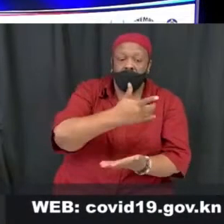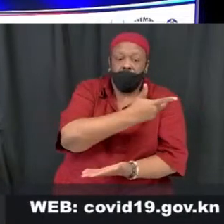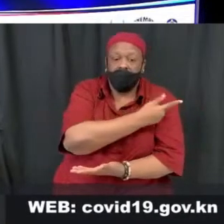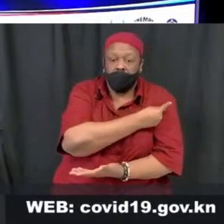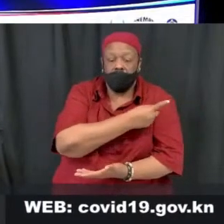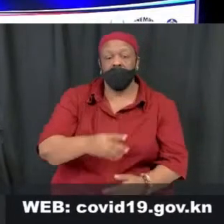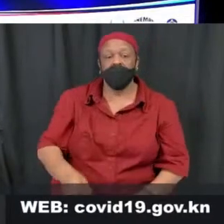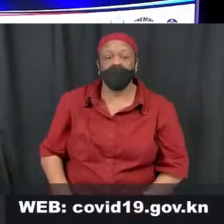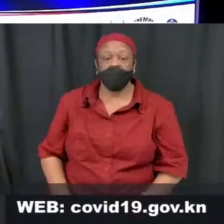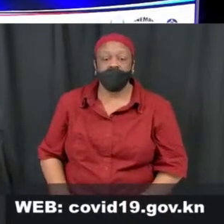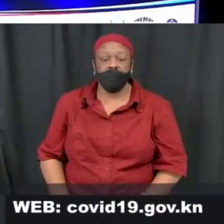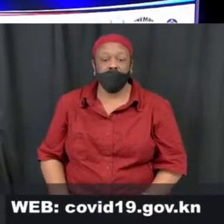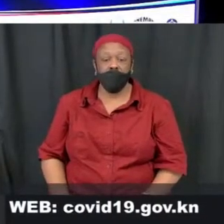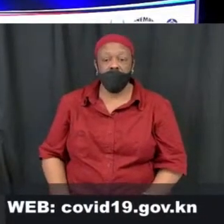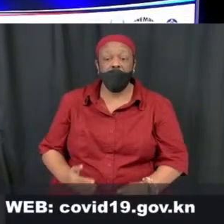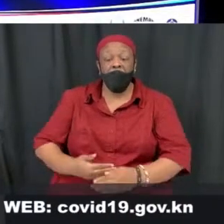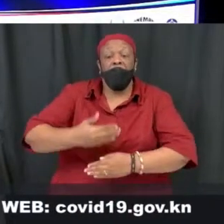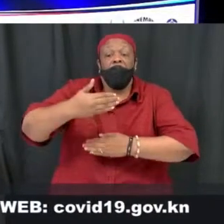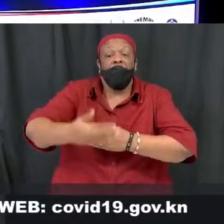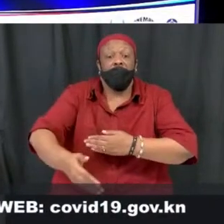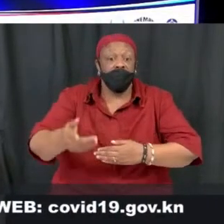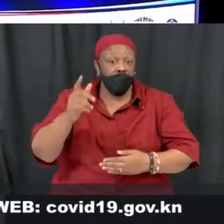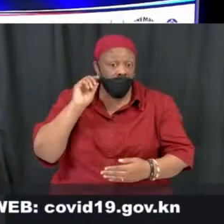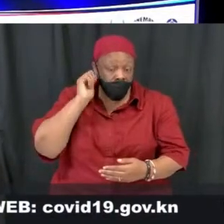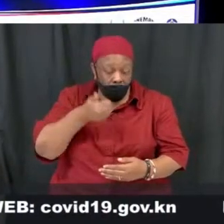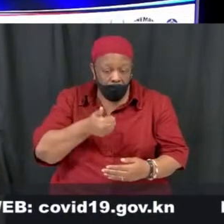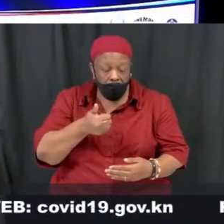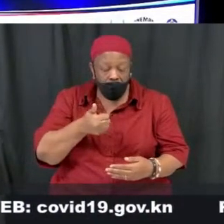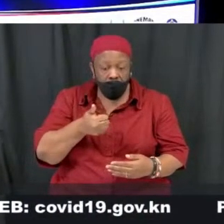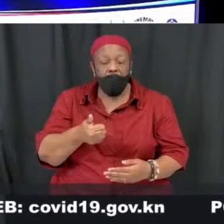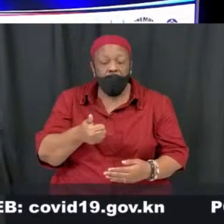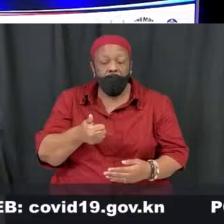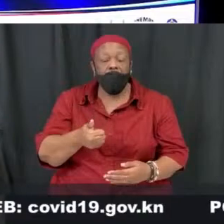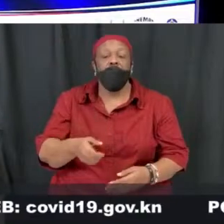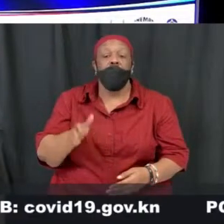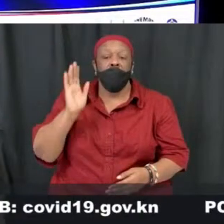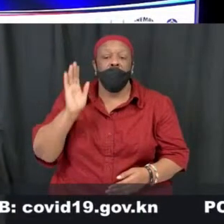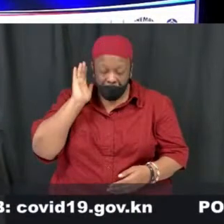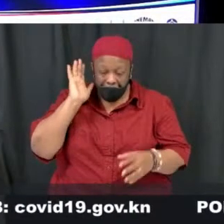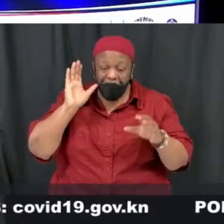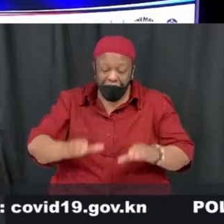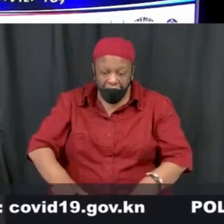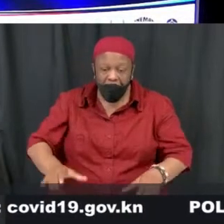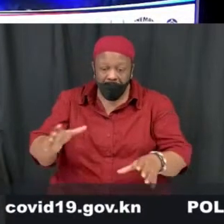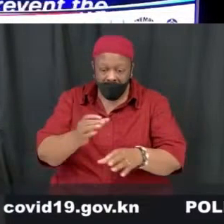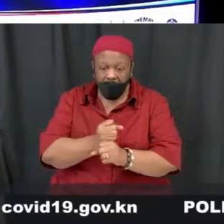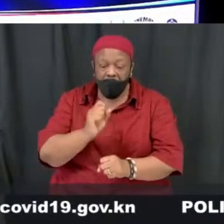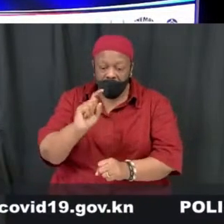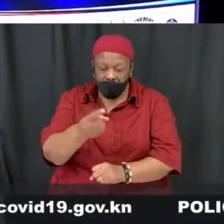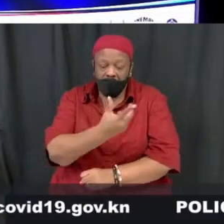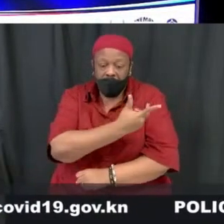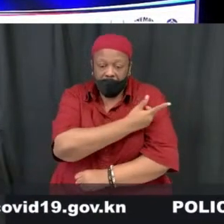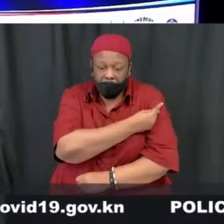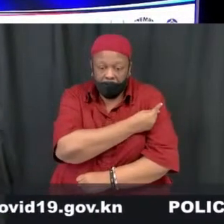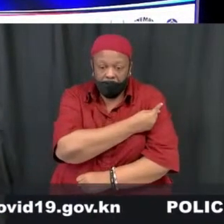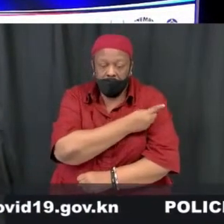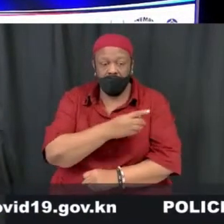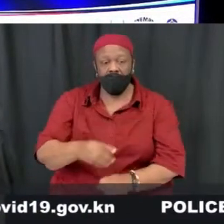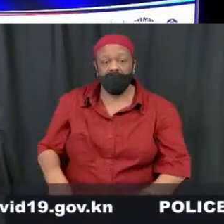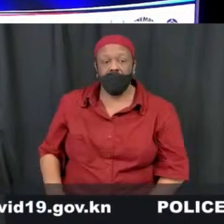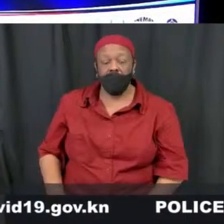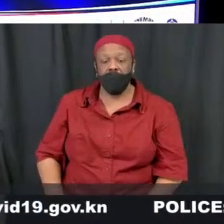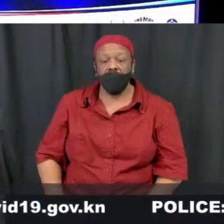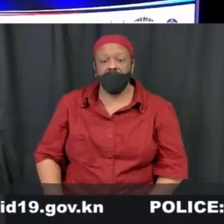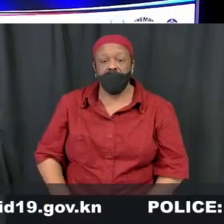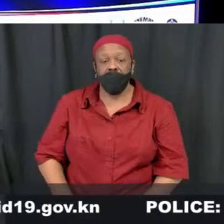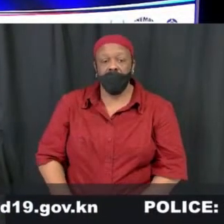in and get your first shot, as this will give you a 76% before you get your second dose. We